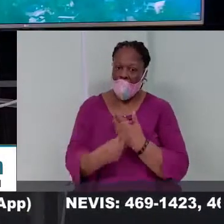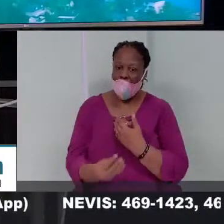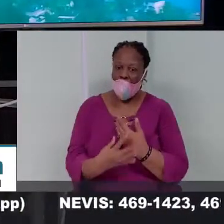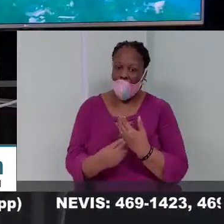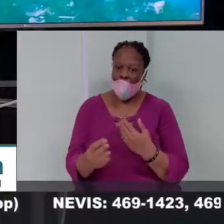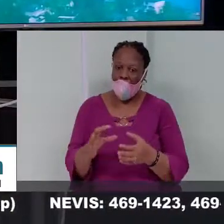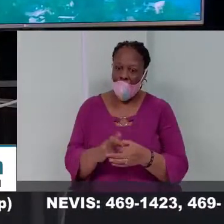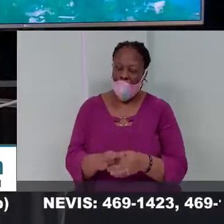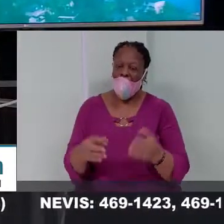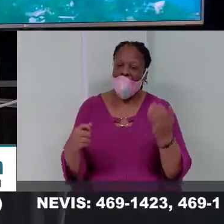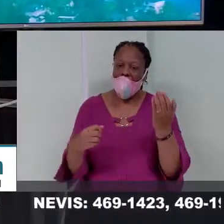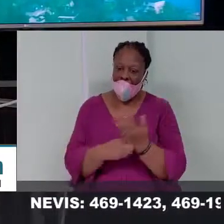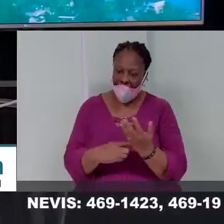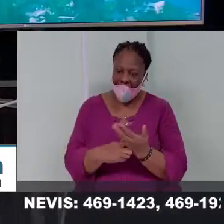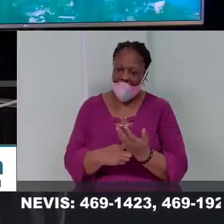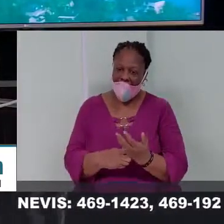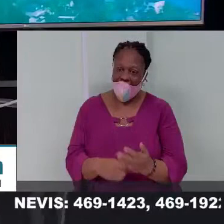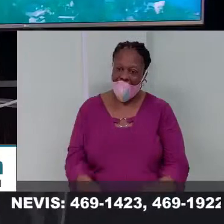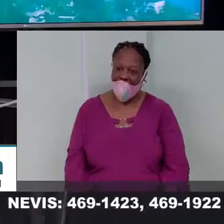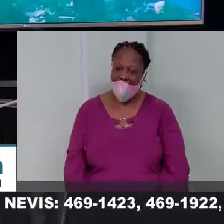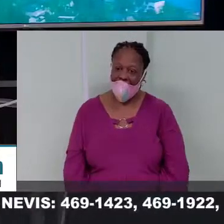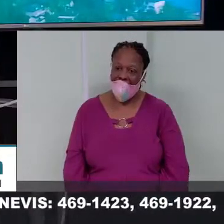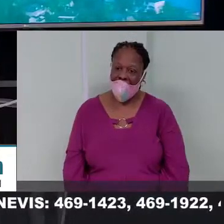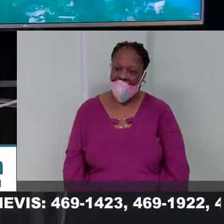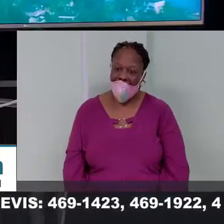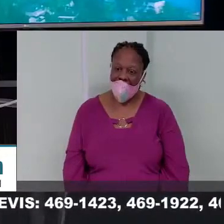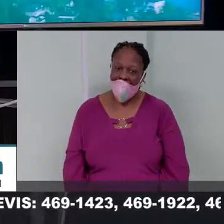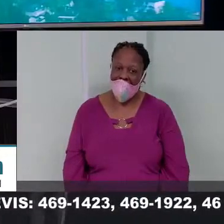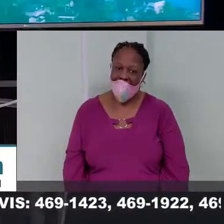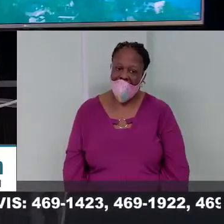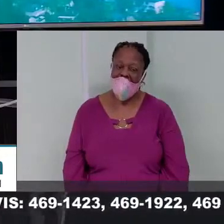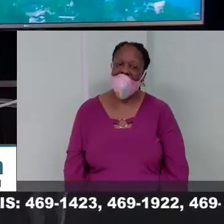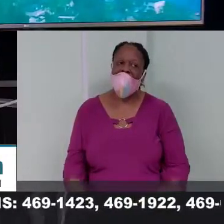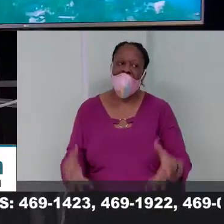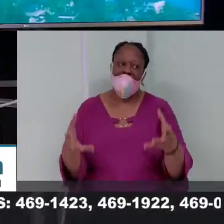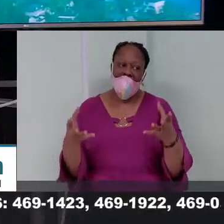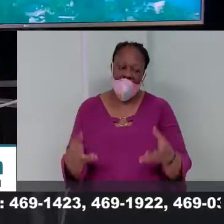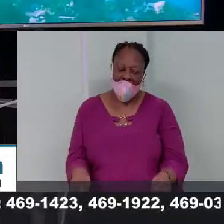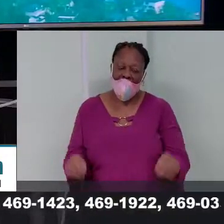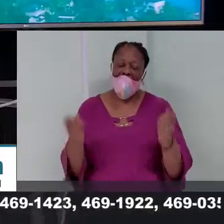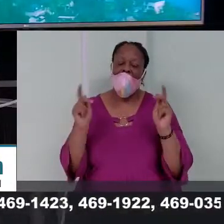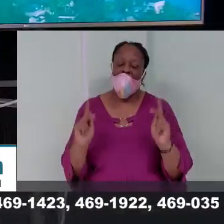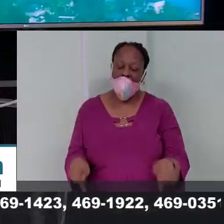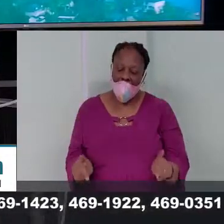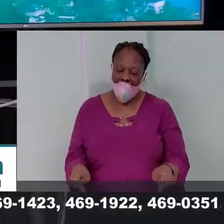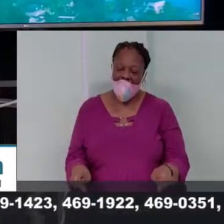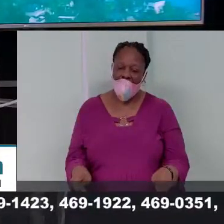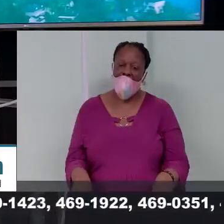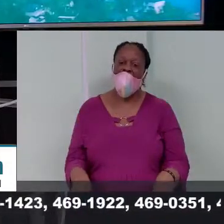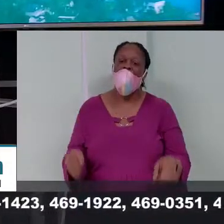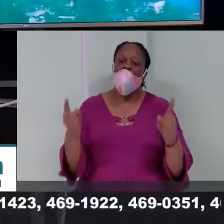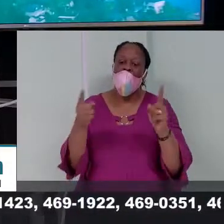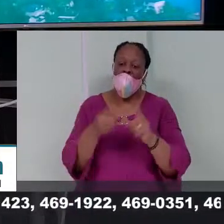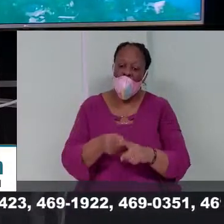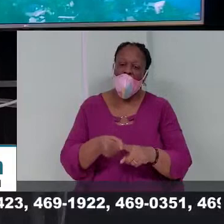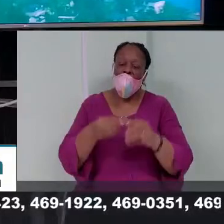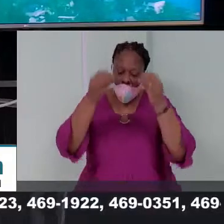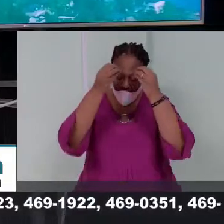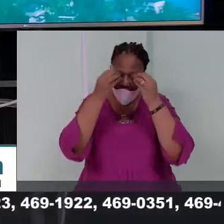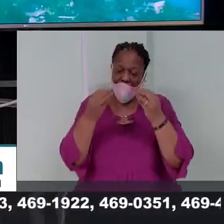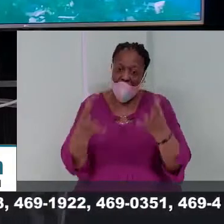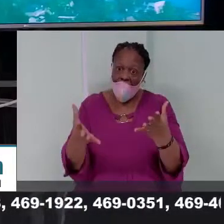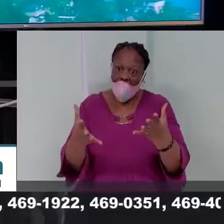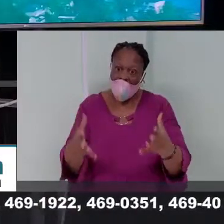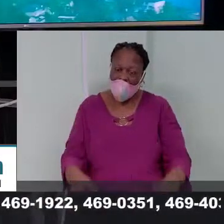ready, we would have the enforcement going on. But as again, we hope in the meantime persons would use the opportunity to